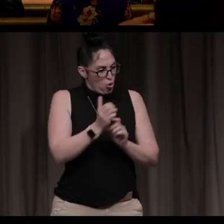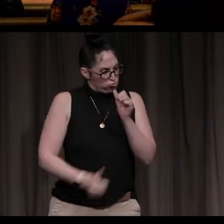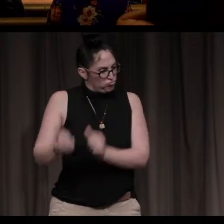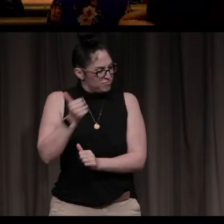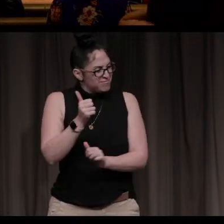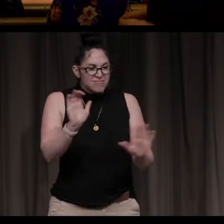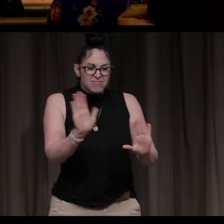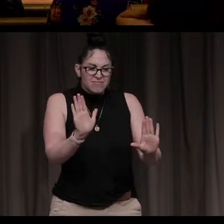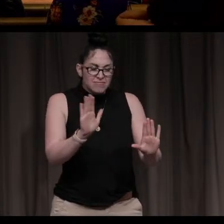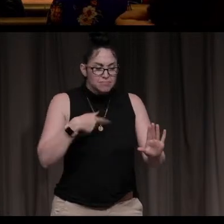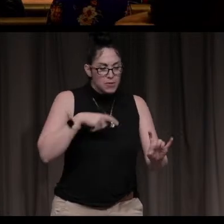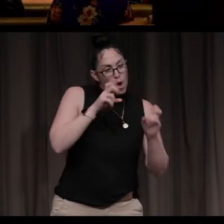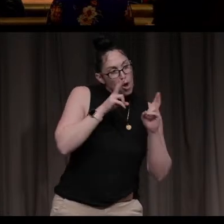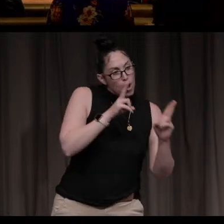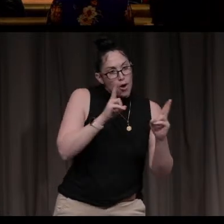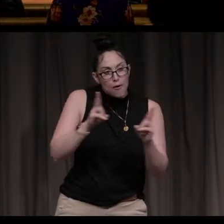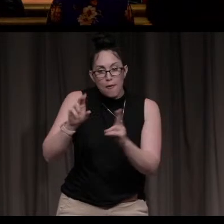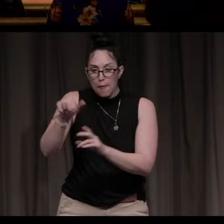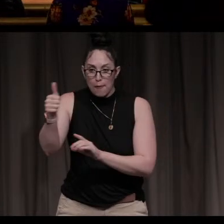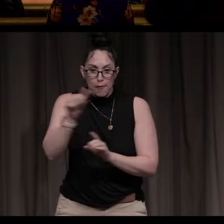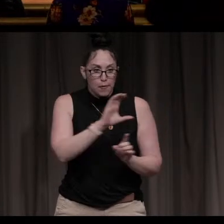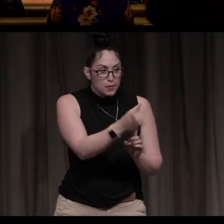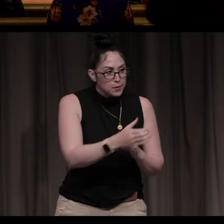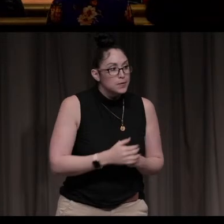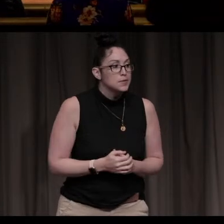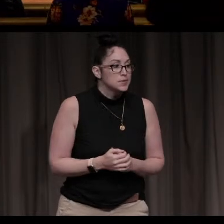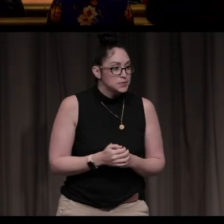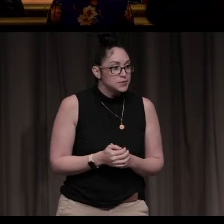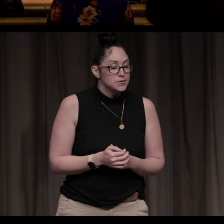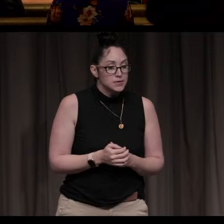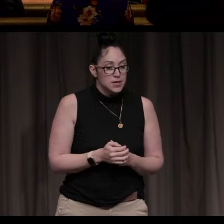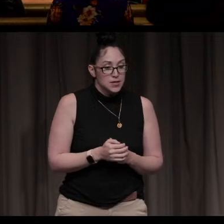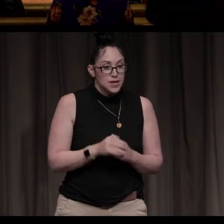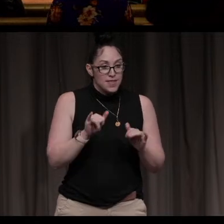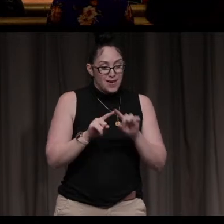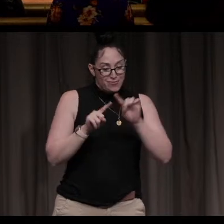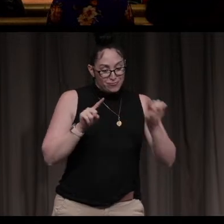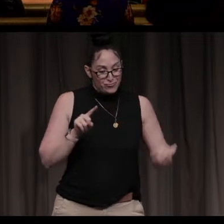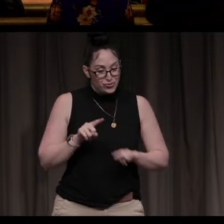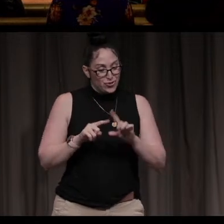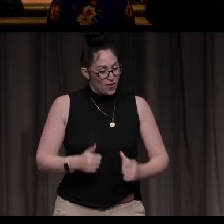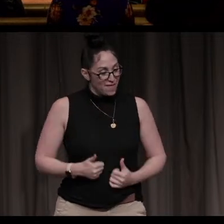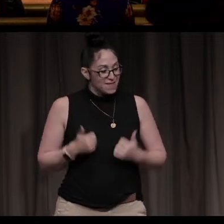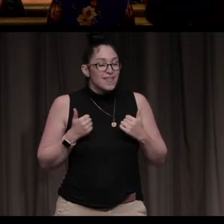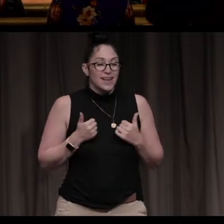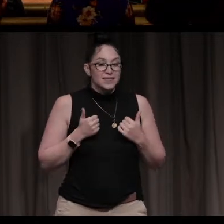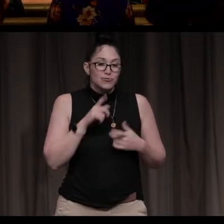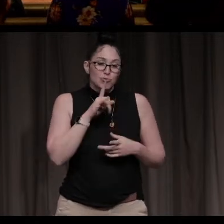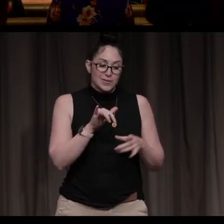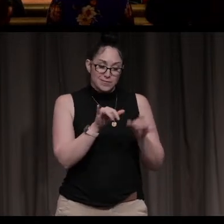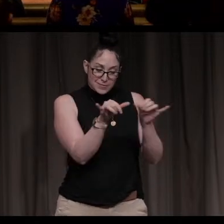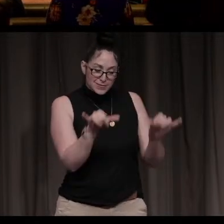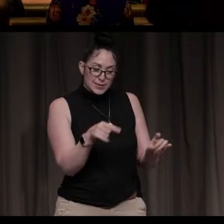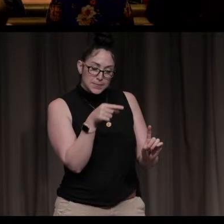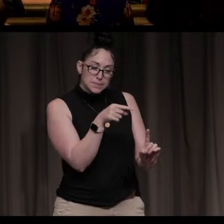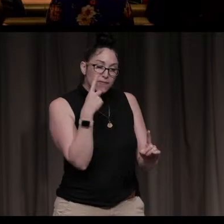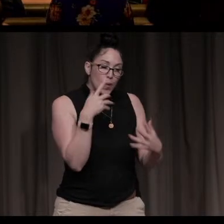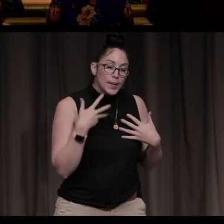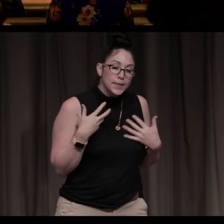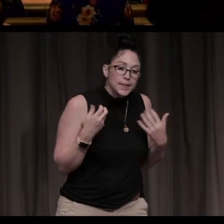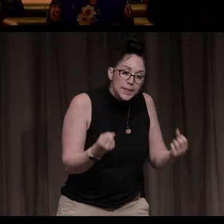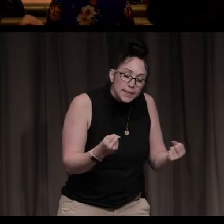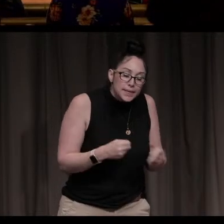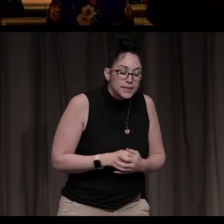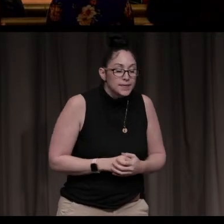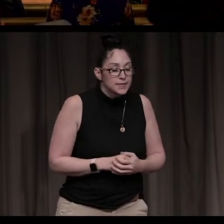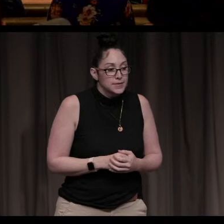referring to, the value and the values of the circle of life. It's a healing system. It's a system that